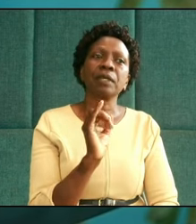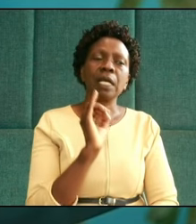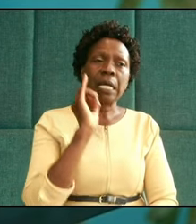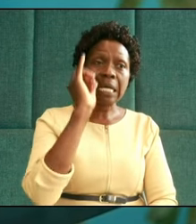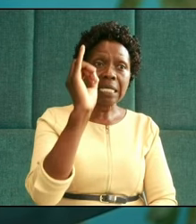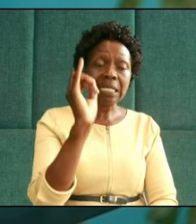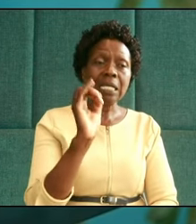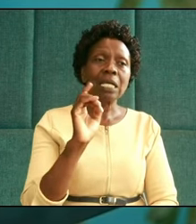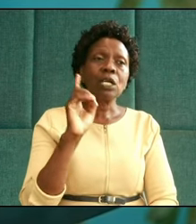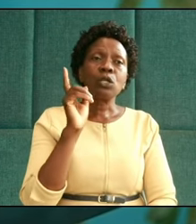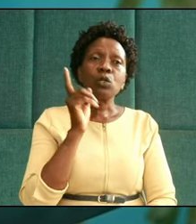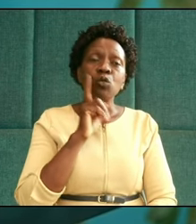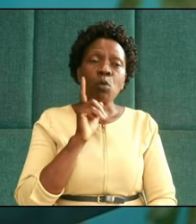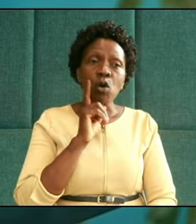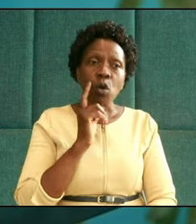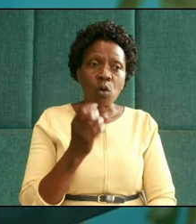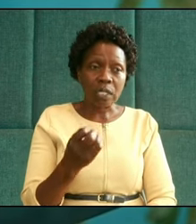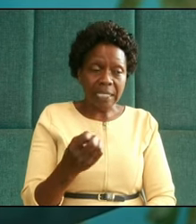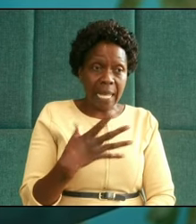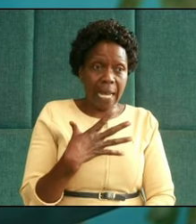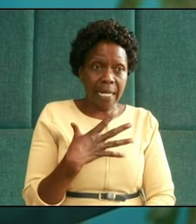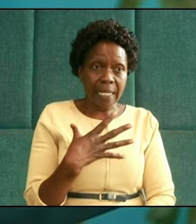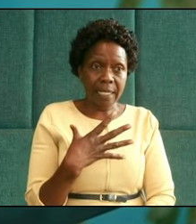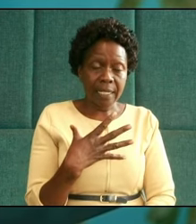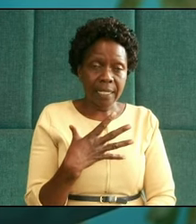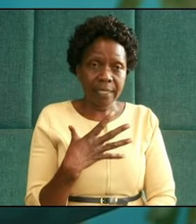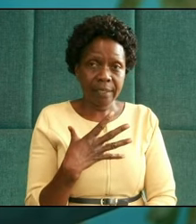is tomorrow scary?